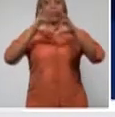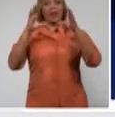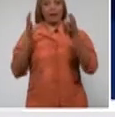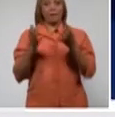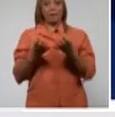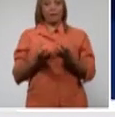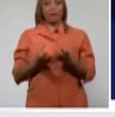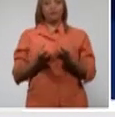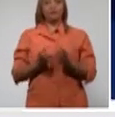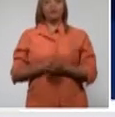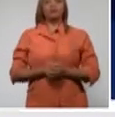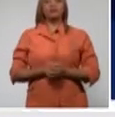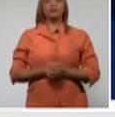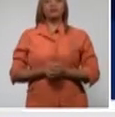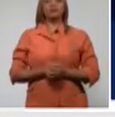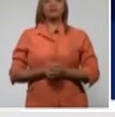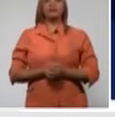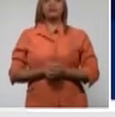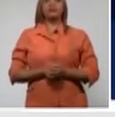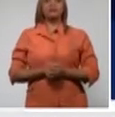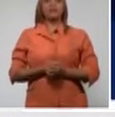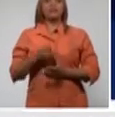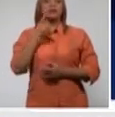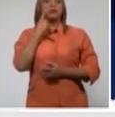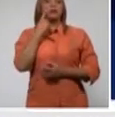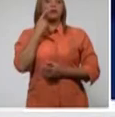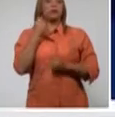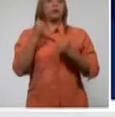Now we are going to turn our attention to the world.